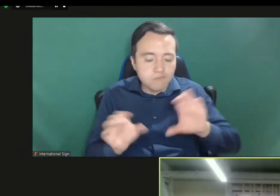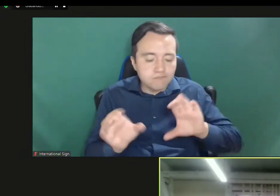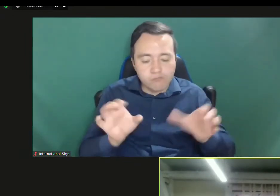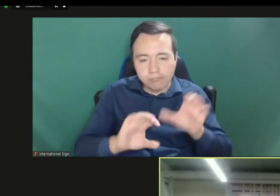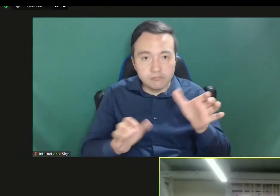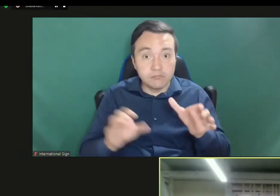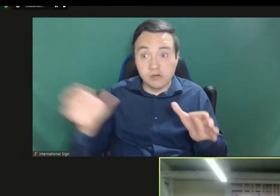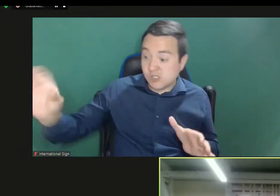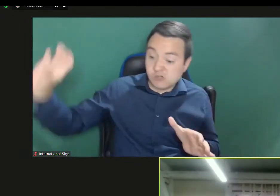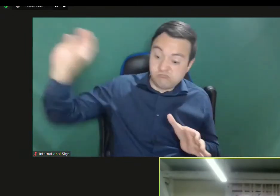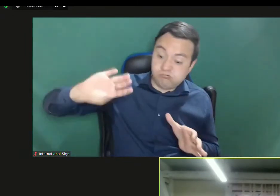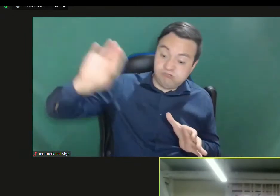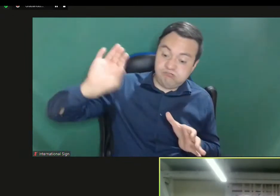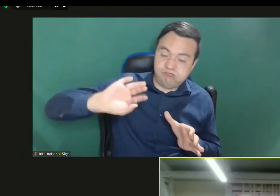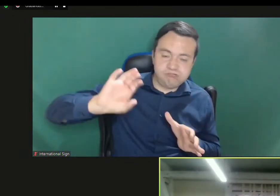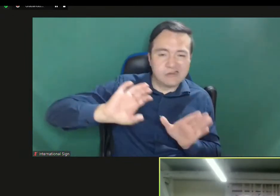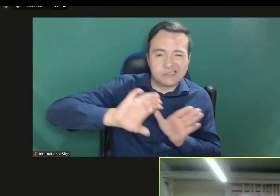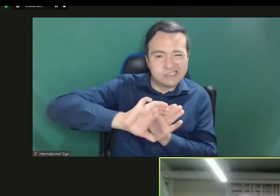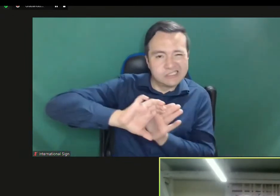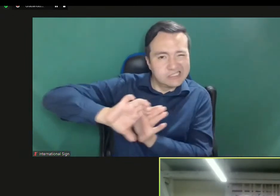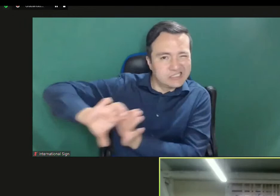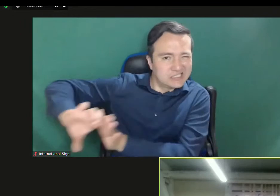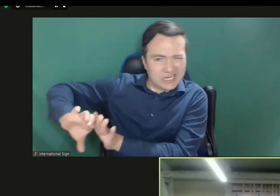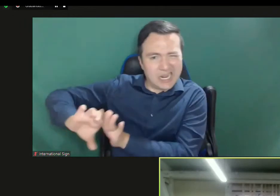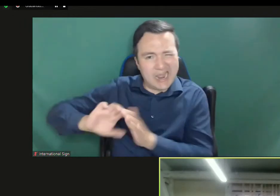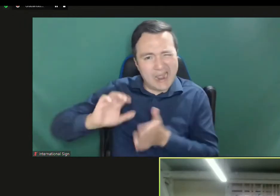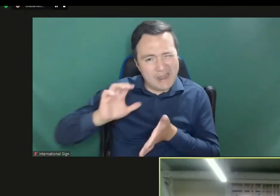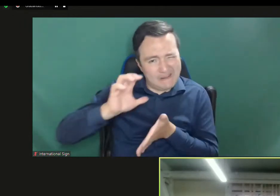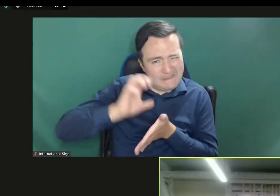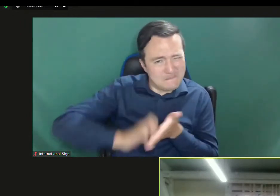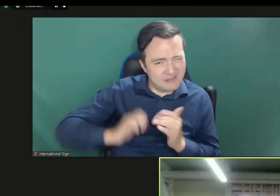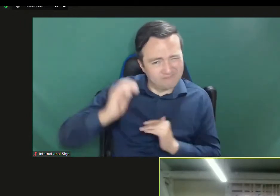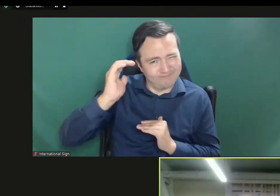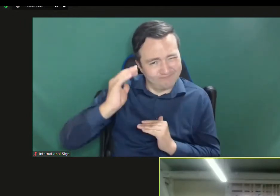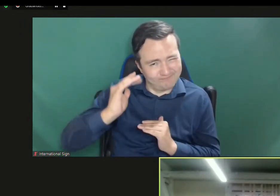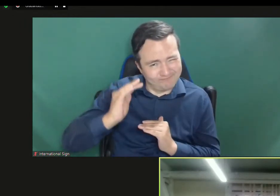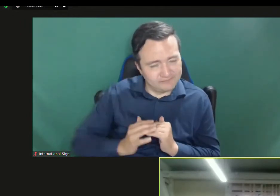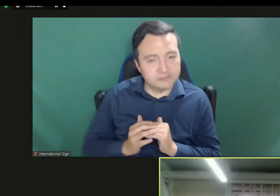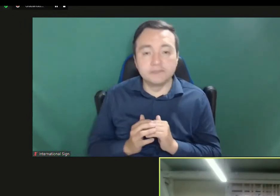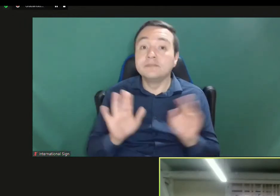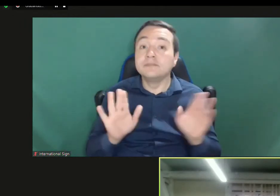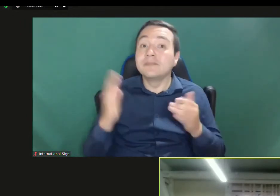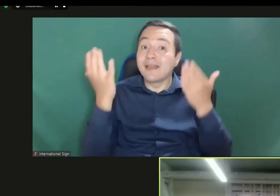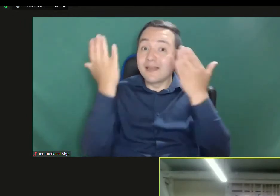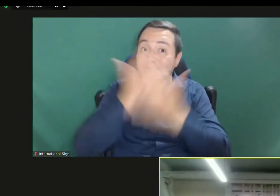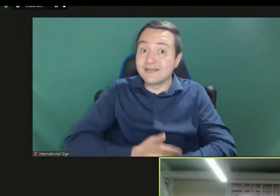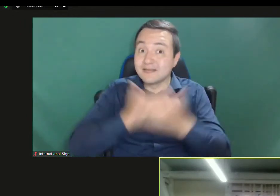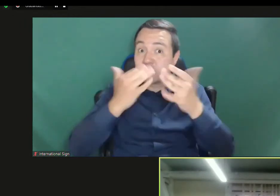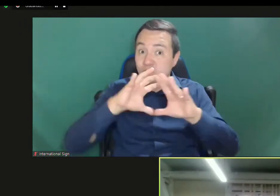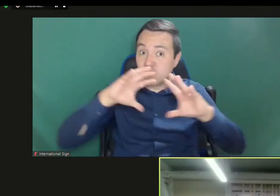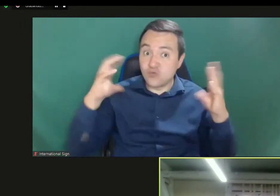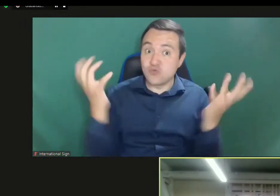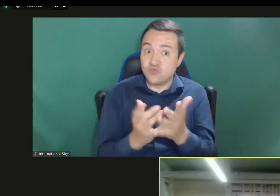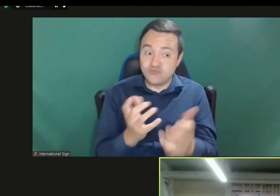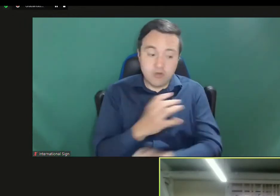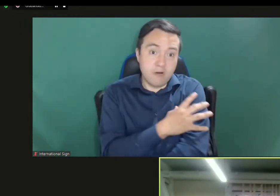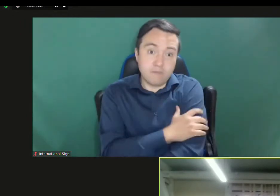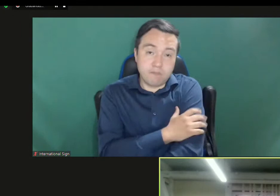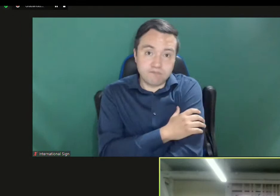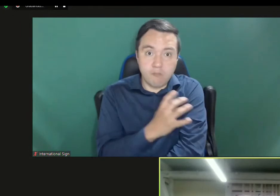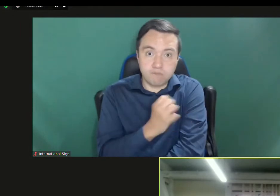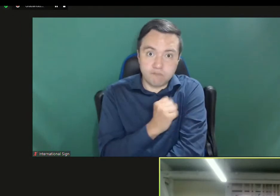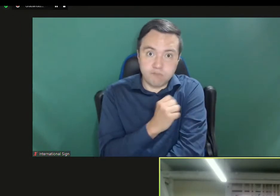prevention and control of hypertension, and the link with COVID-19. In the context of the World Kidney Day,